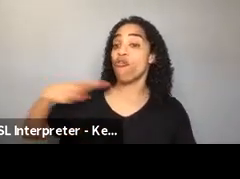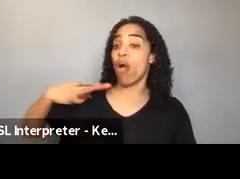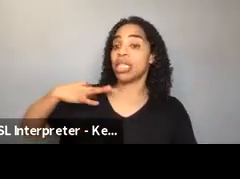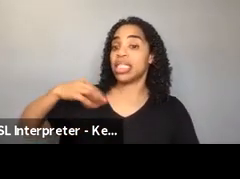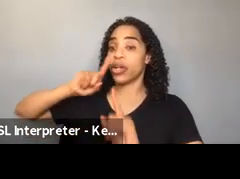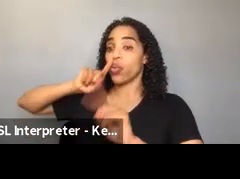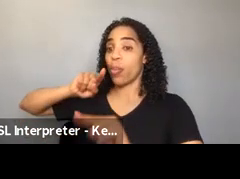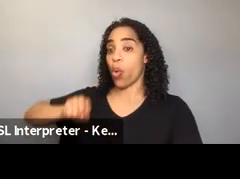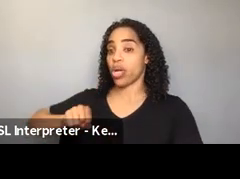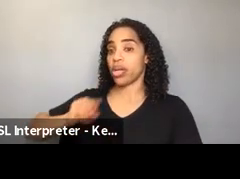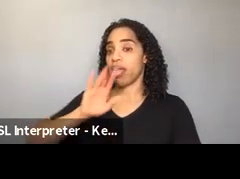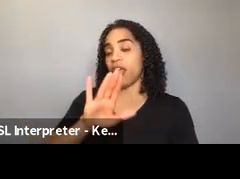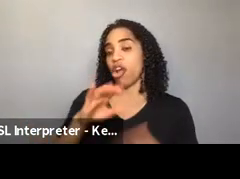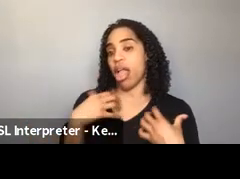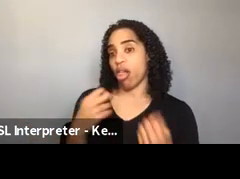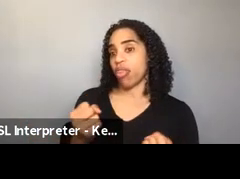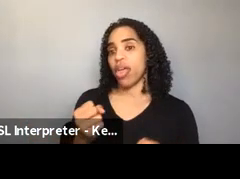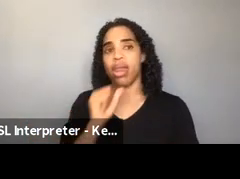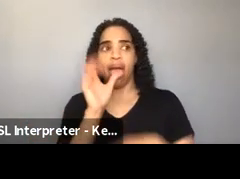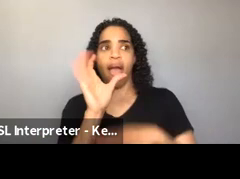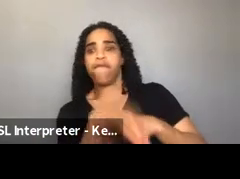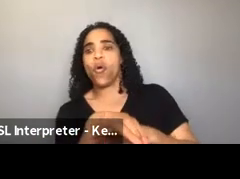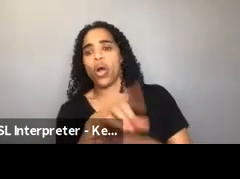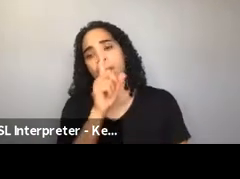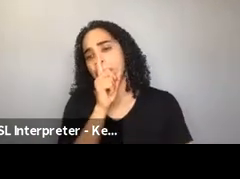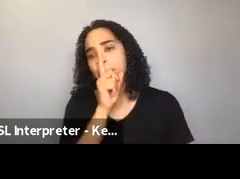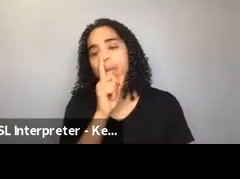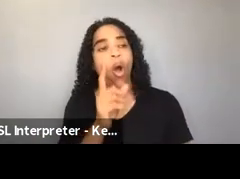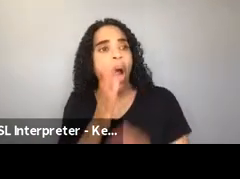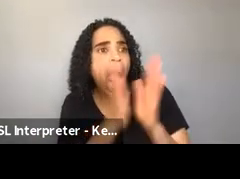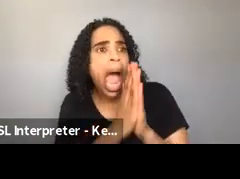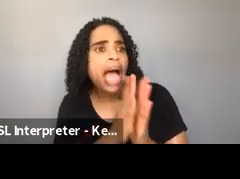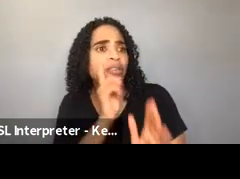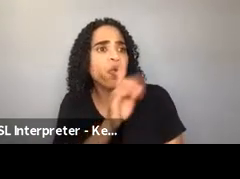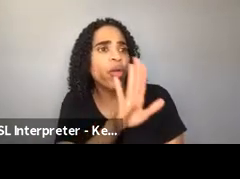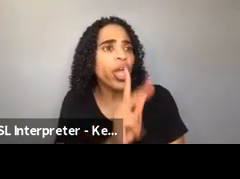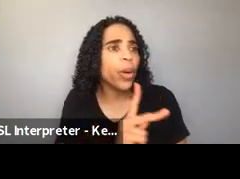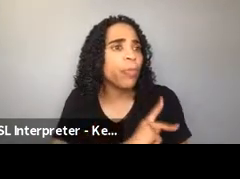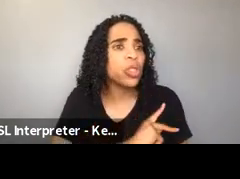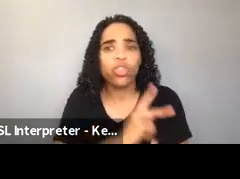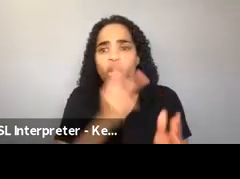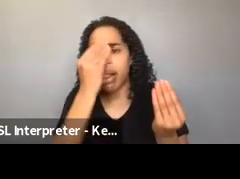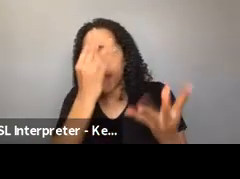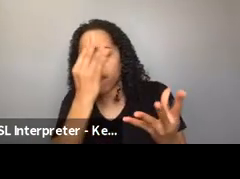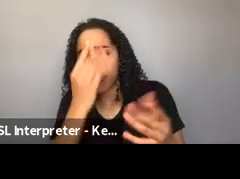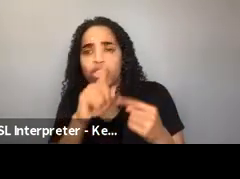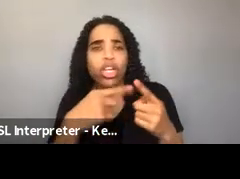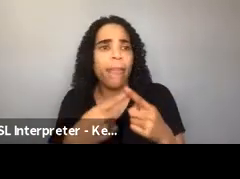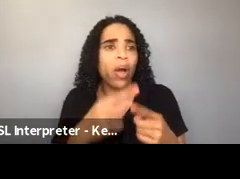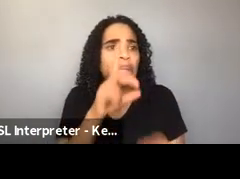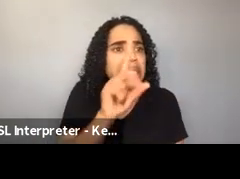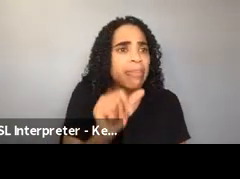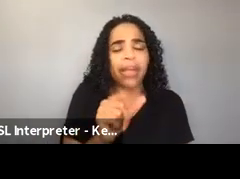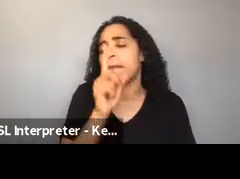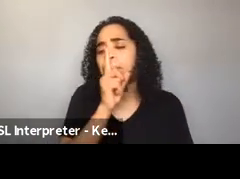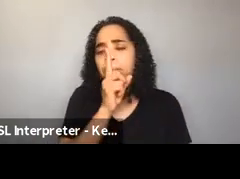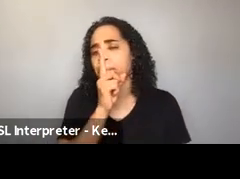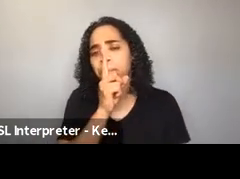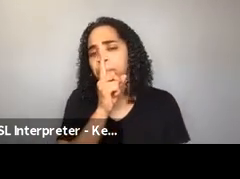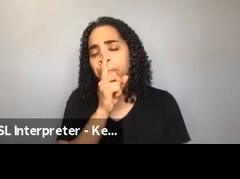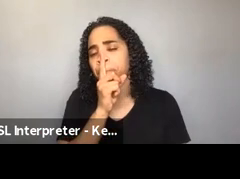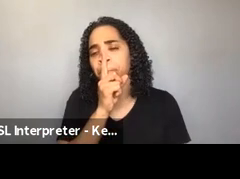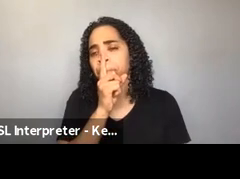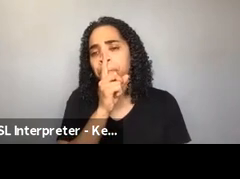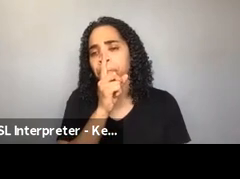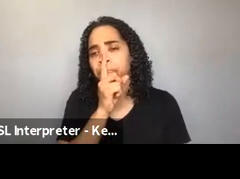their health conditions and or disabilities. We don't ask for any proof of the condition or disability. The list of